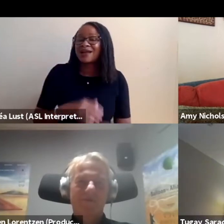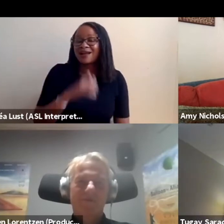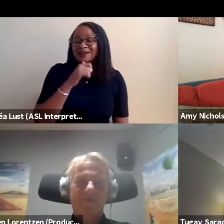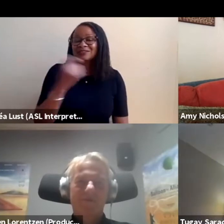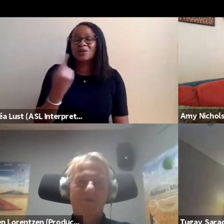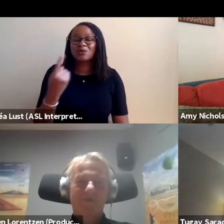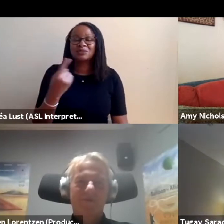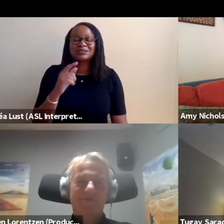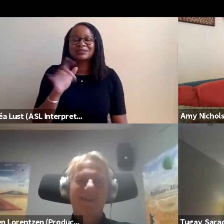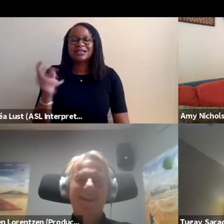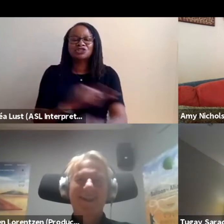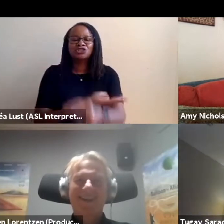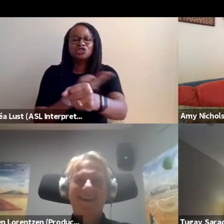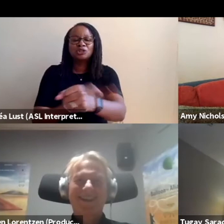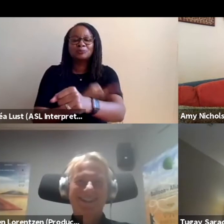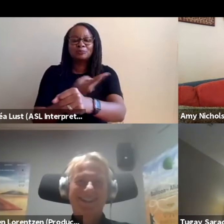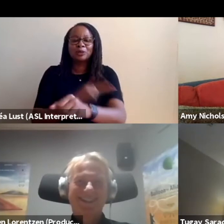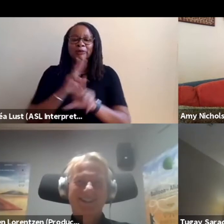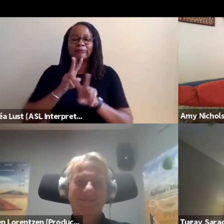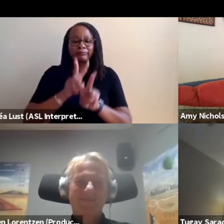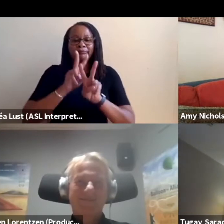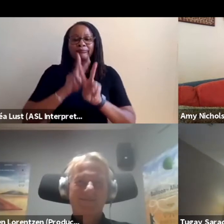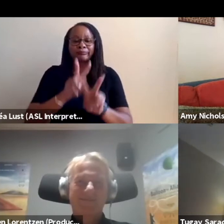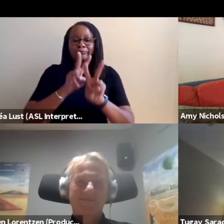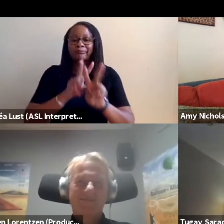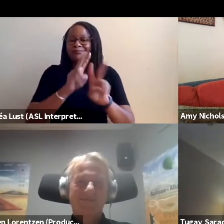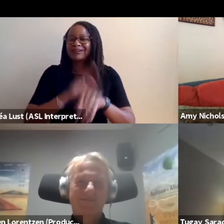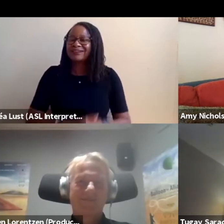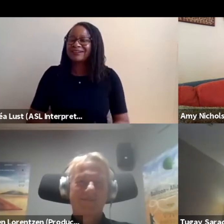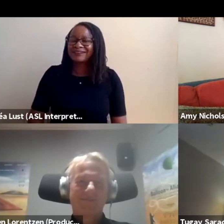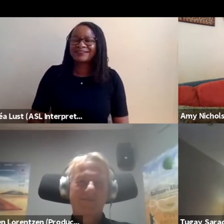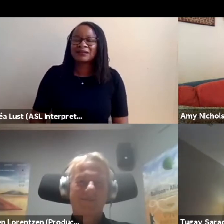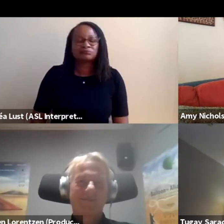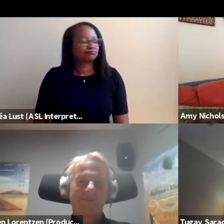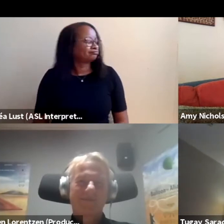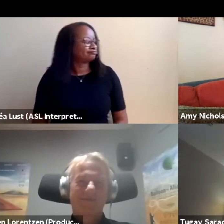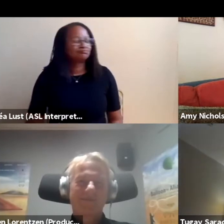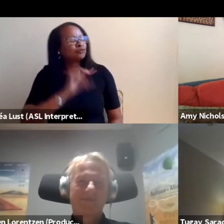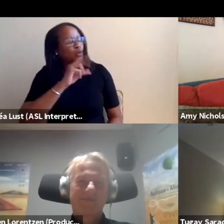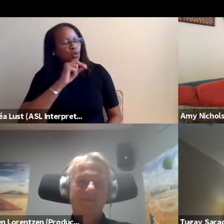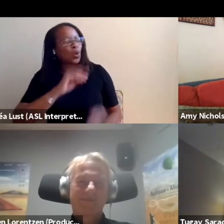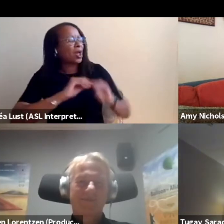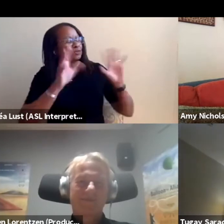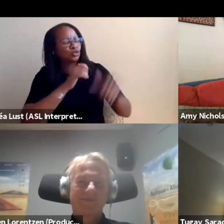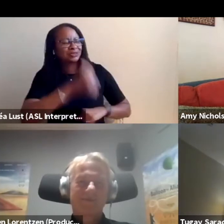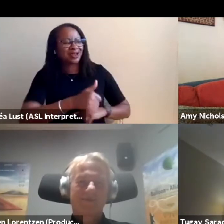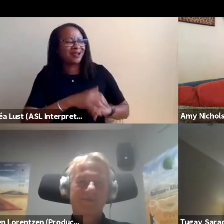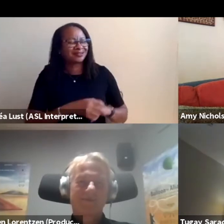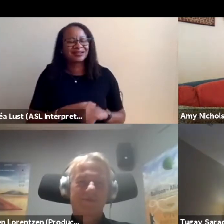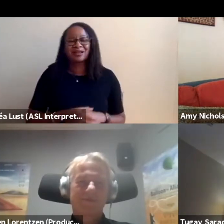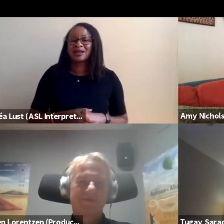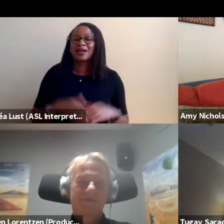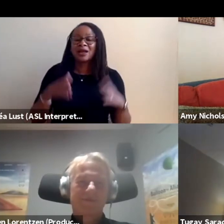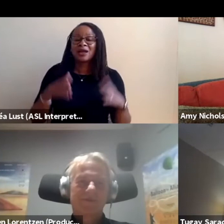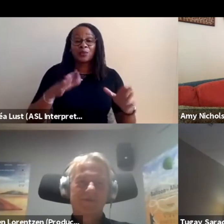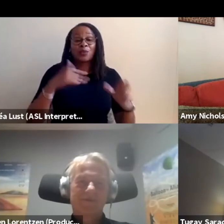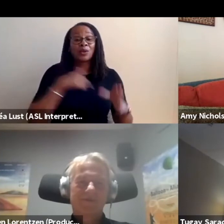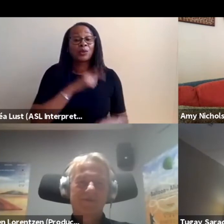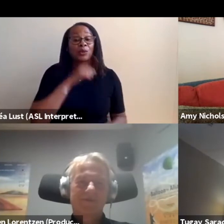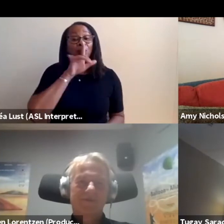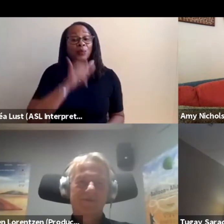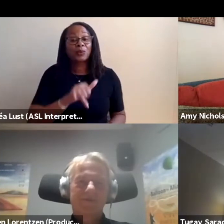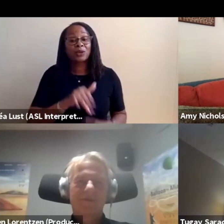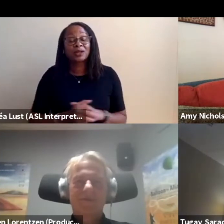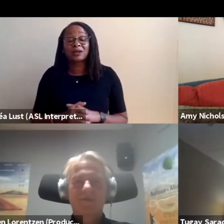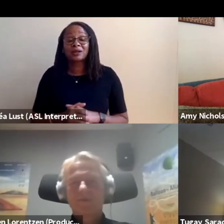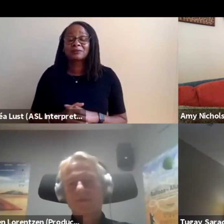sheep walking. Absolutely not. Absolutely not. No. But I think it was like, I think the way we were really,